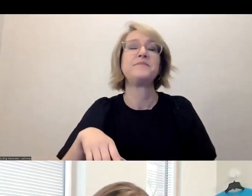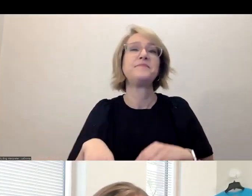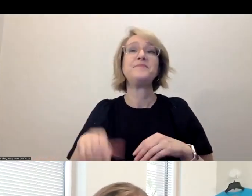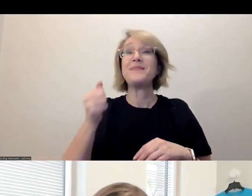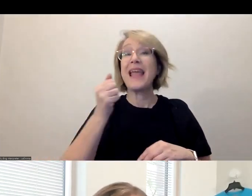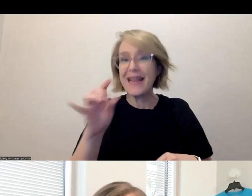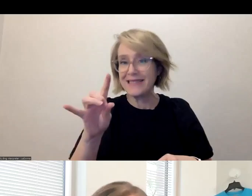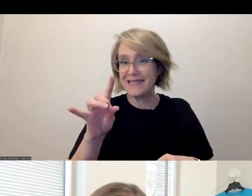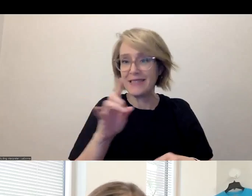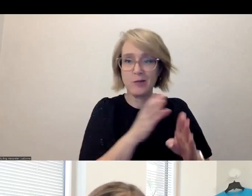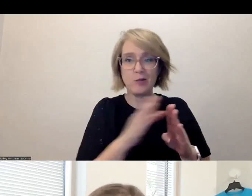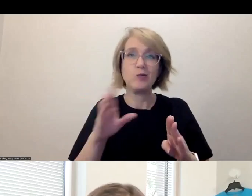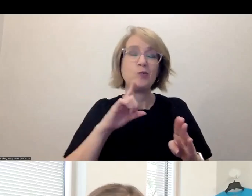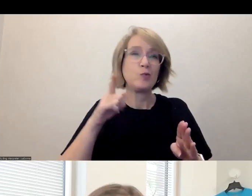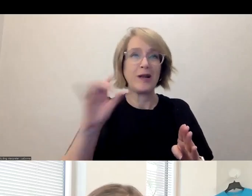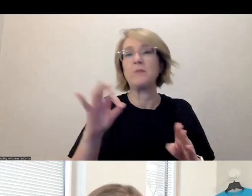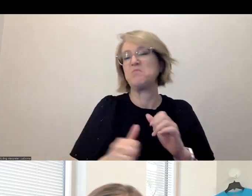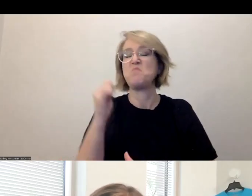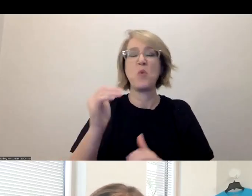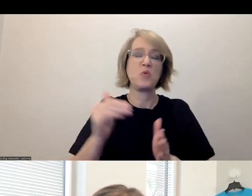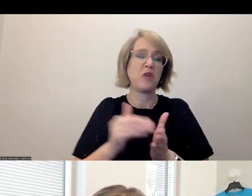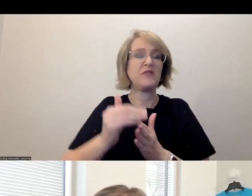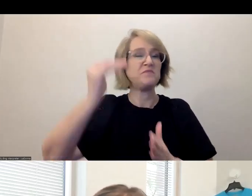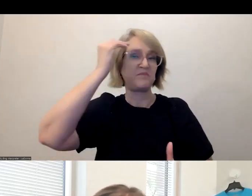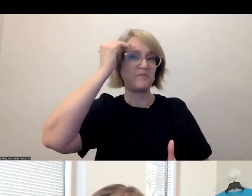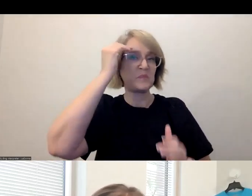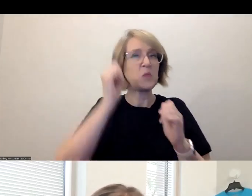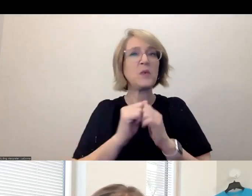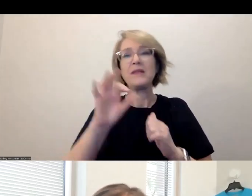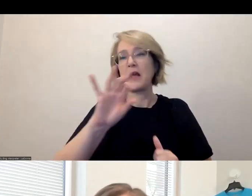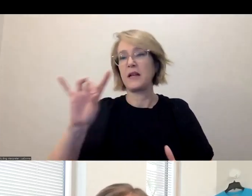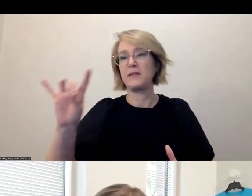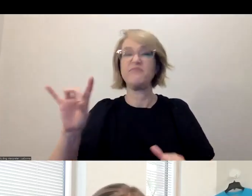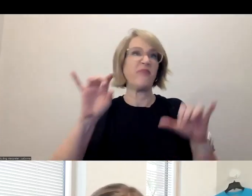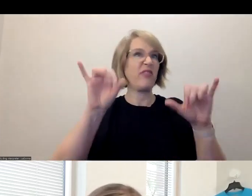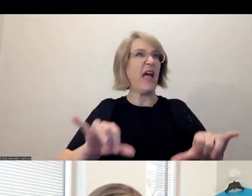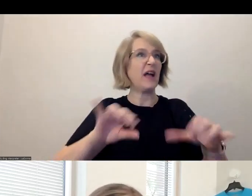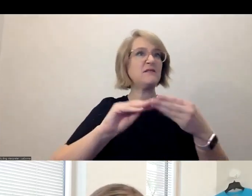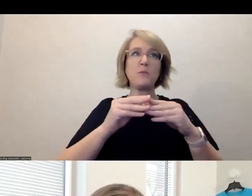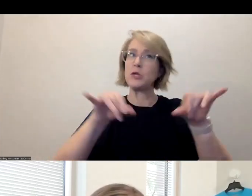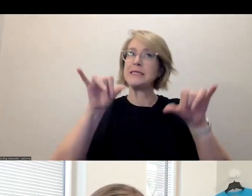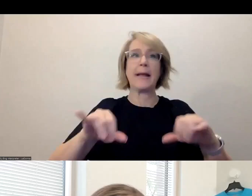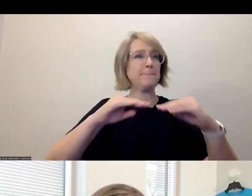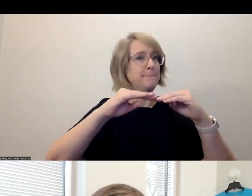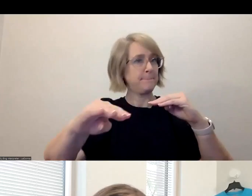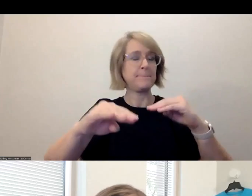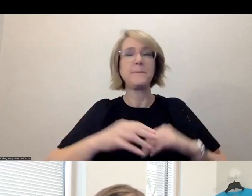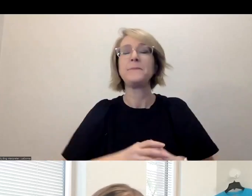group that's most familiar with 988. So that's consistent from what we found in the past. That number continues to grow.